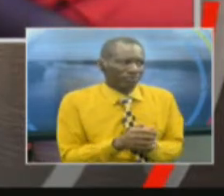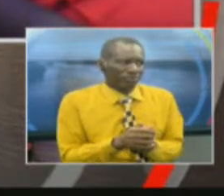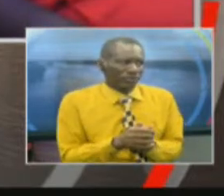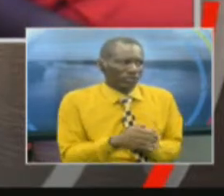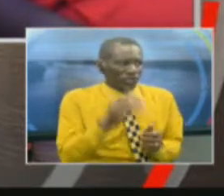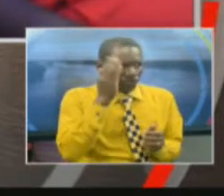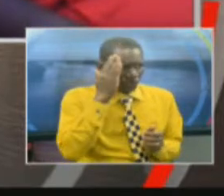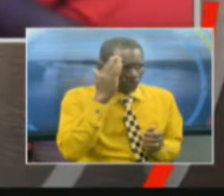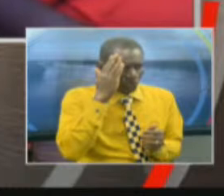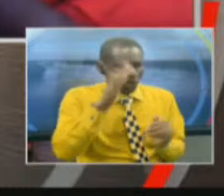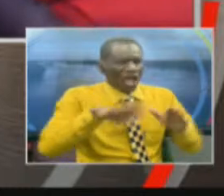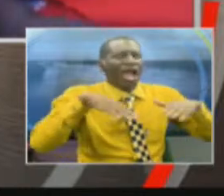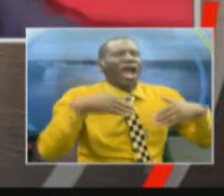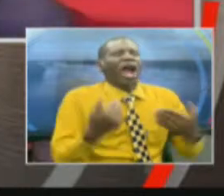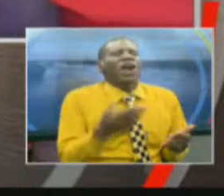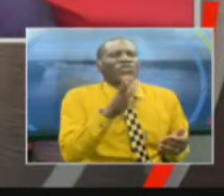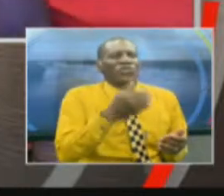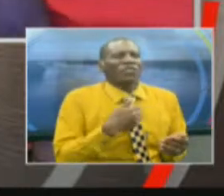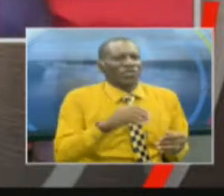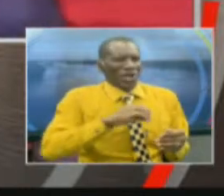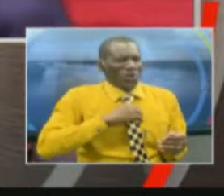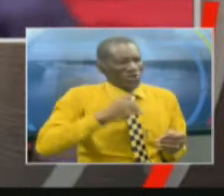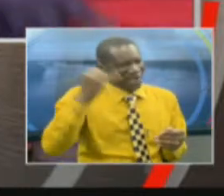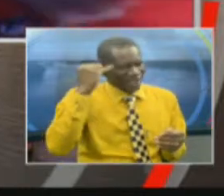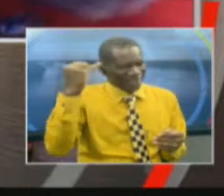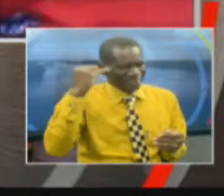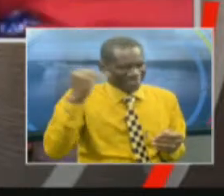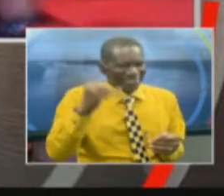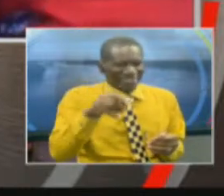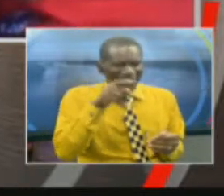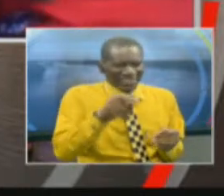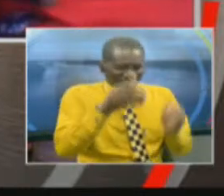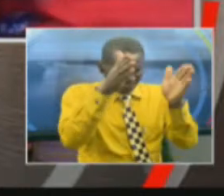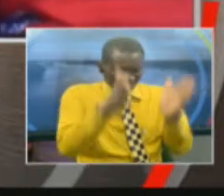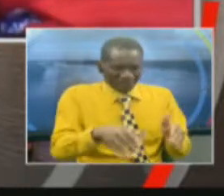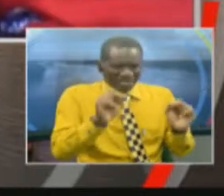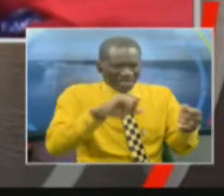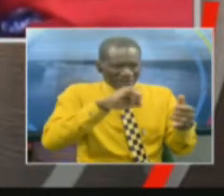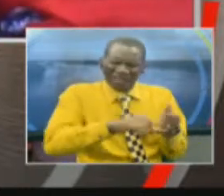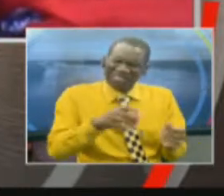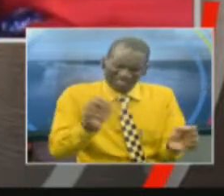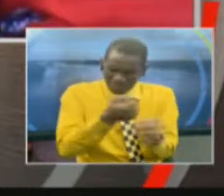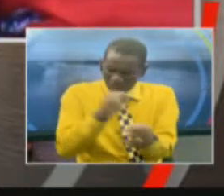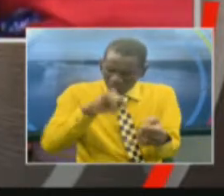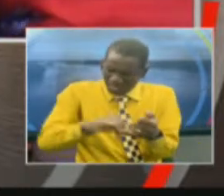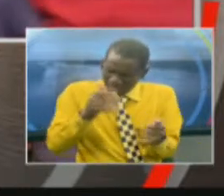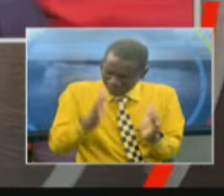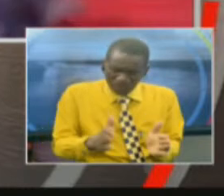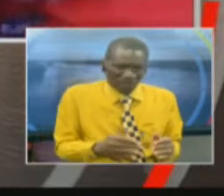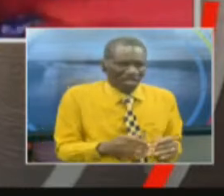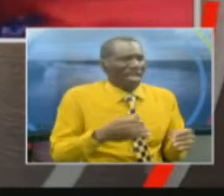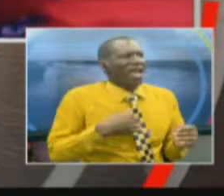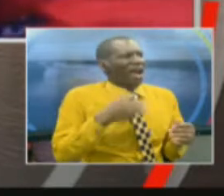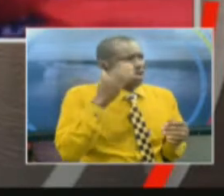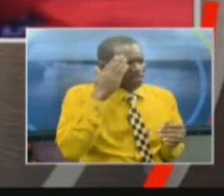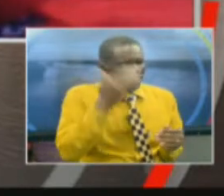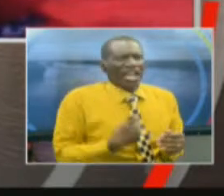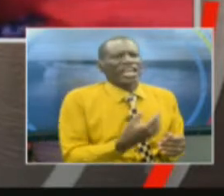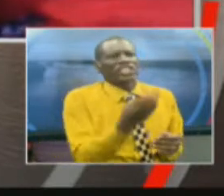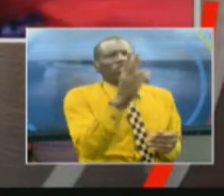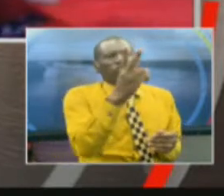you know how you have your own ideas. I can't. These are the person I can marry. This one I can't, and all that. I think I had 2